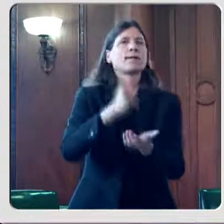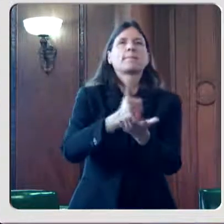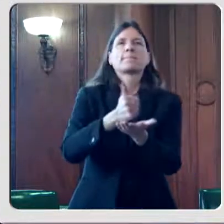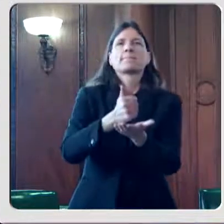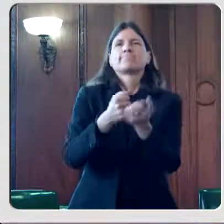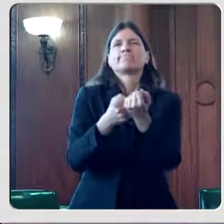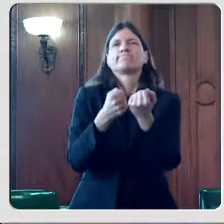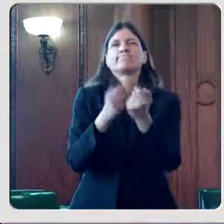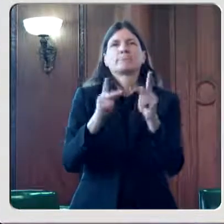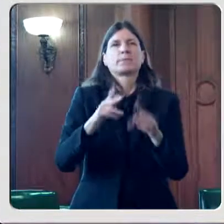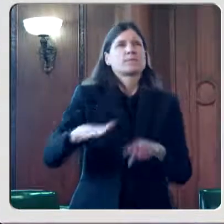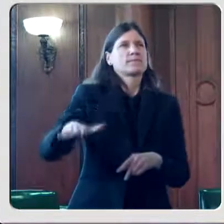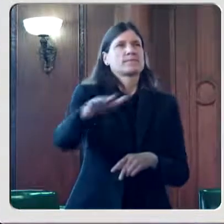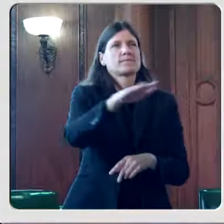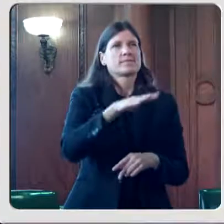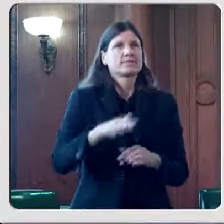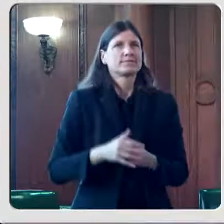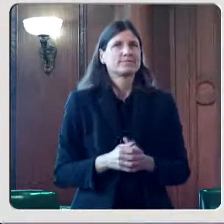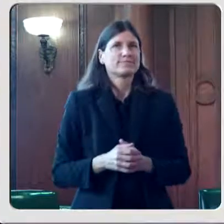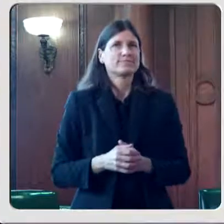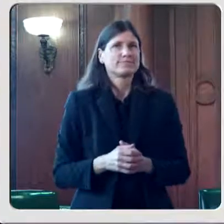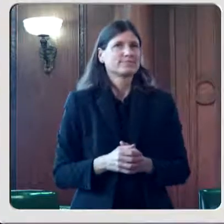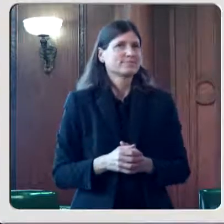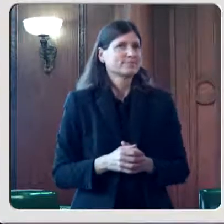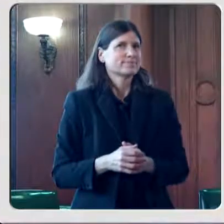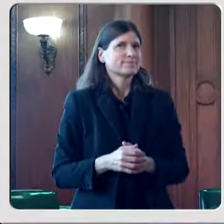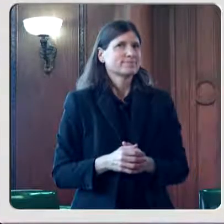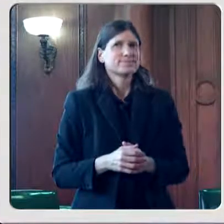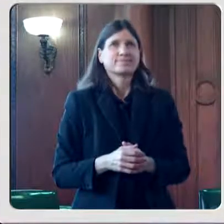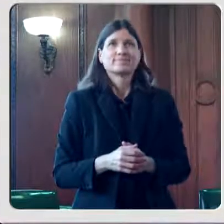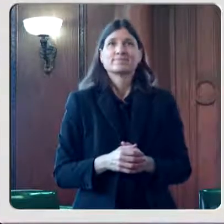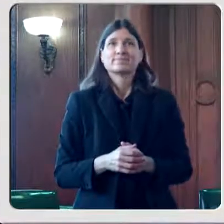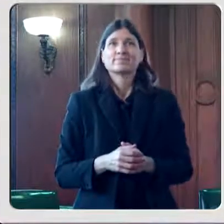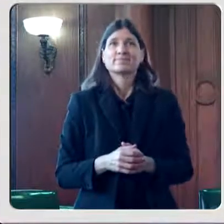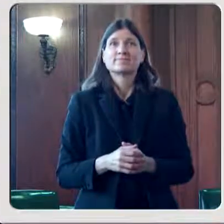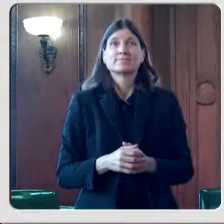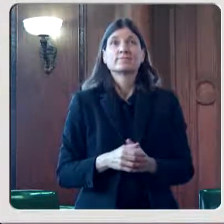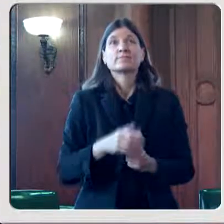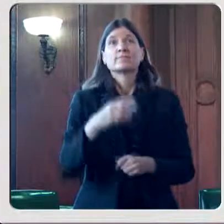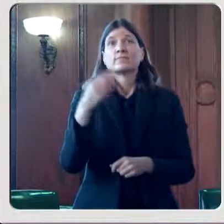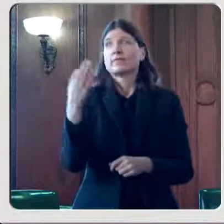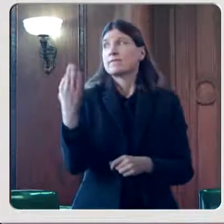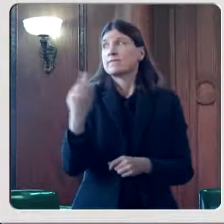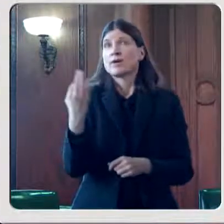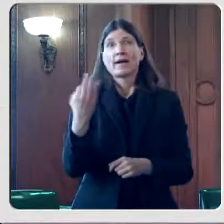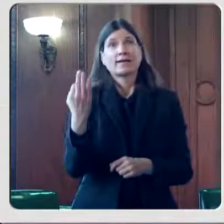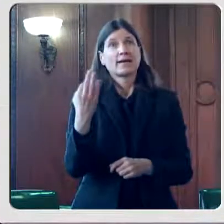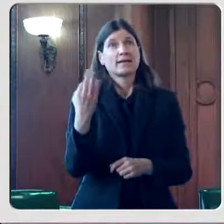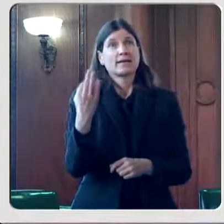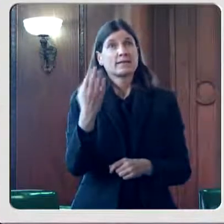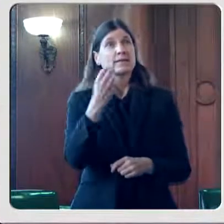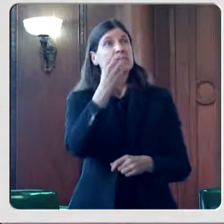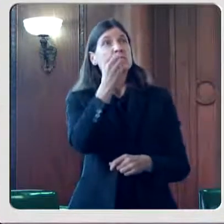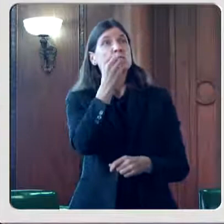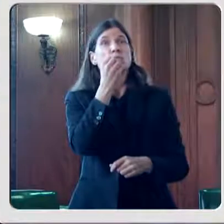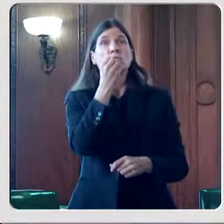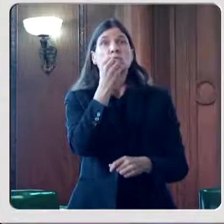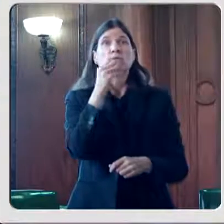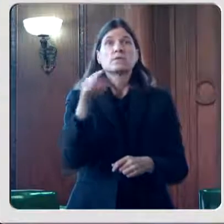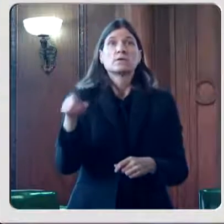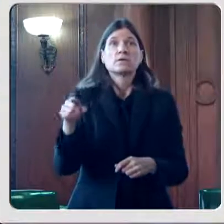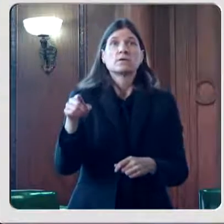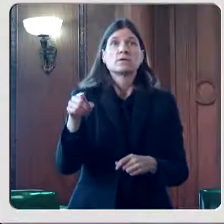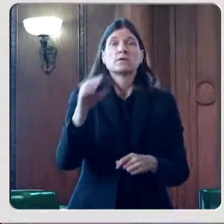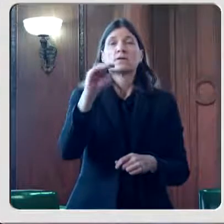We continue our Oasis Food Bank with John Foley, Sedesco, and the Food Bank of